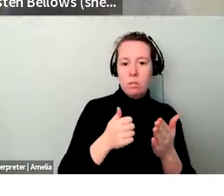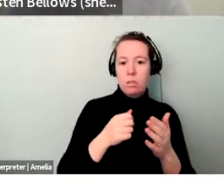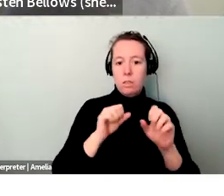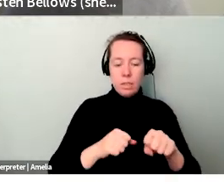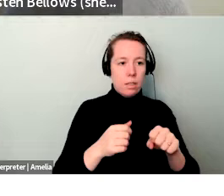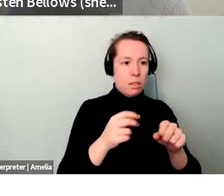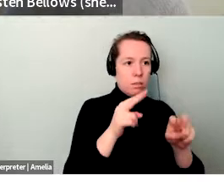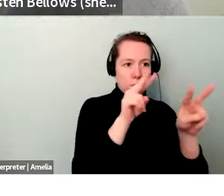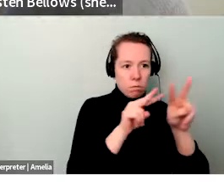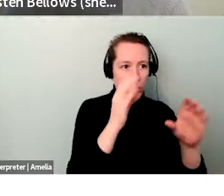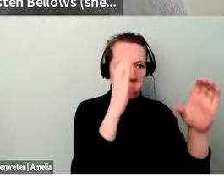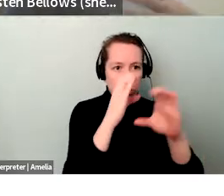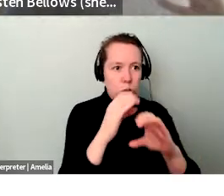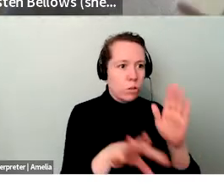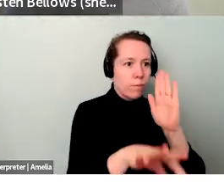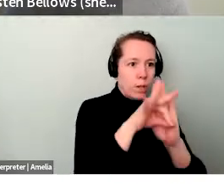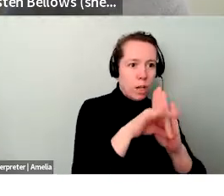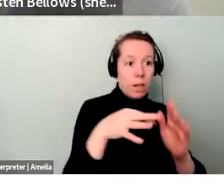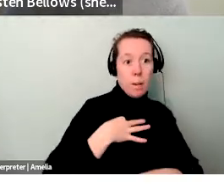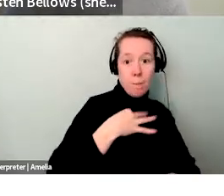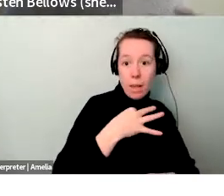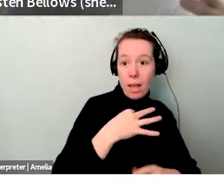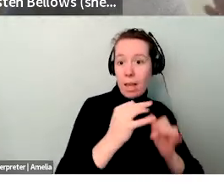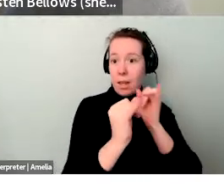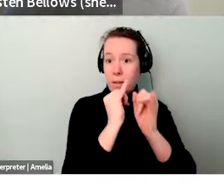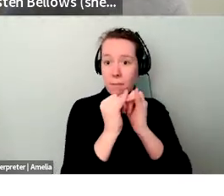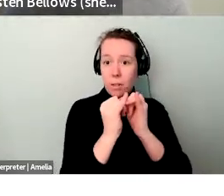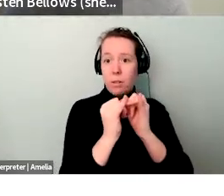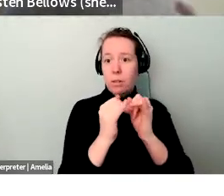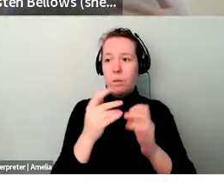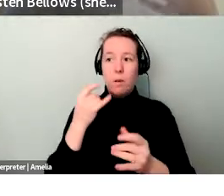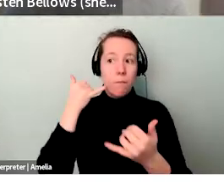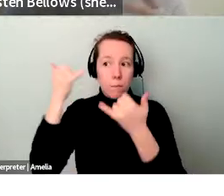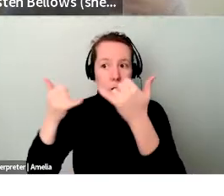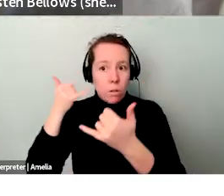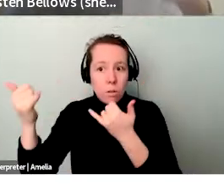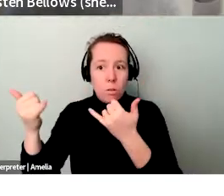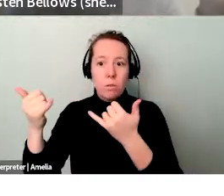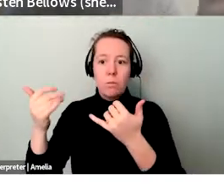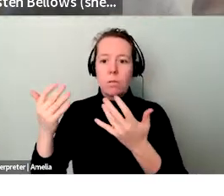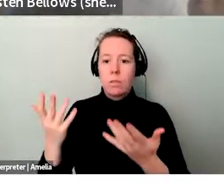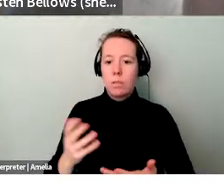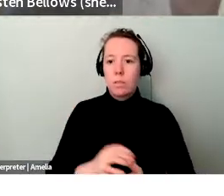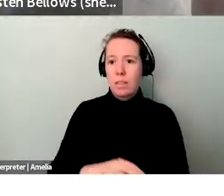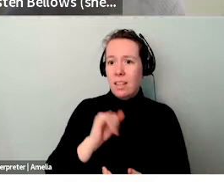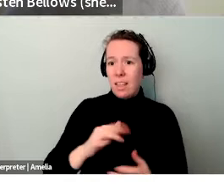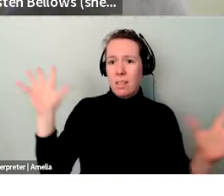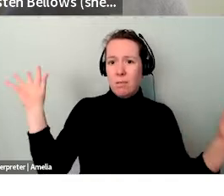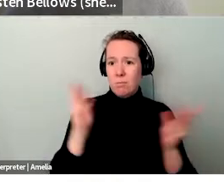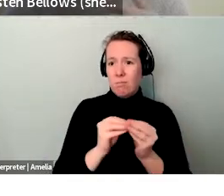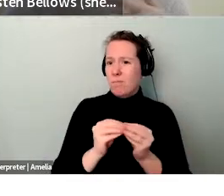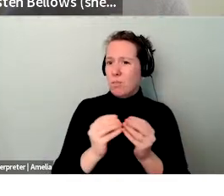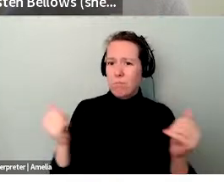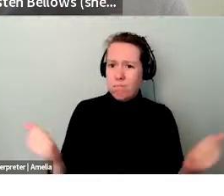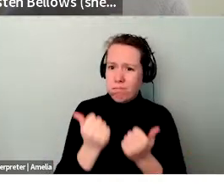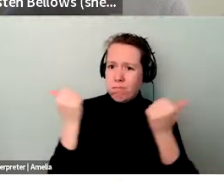lot. So then maybe there's the interview process, you have phone call exchanges, all of that, the whole thing.